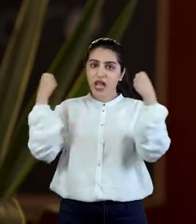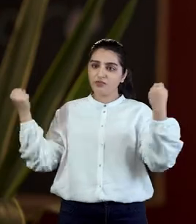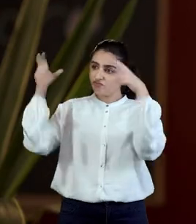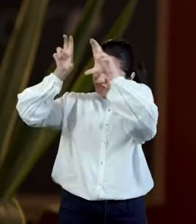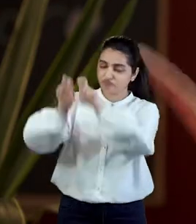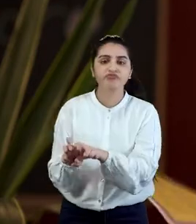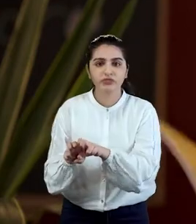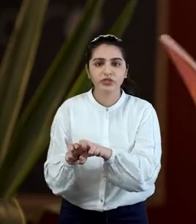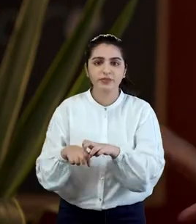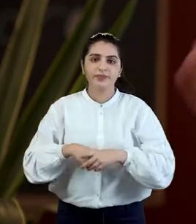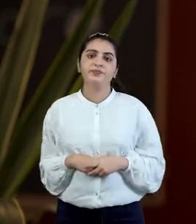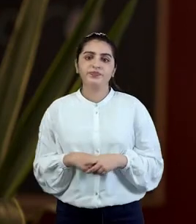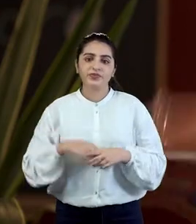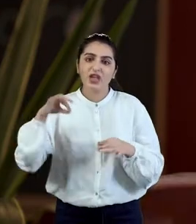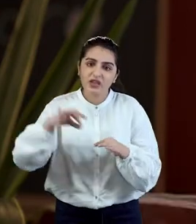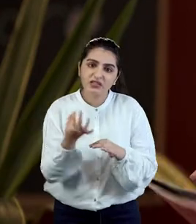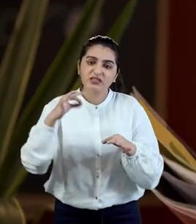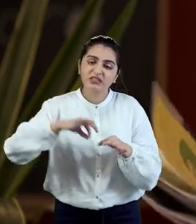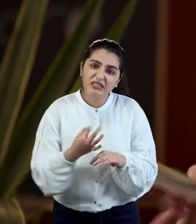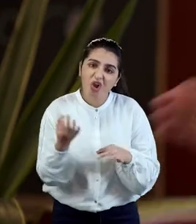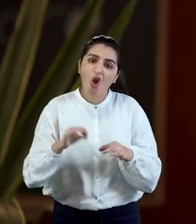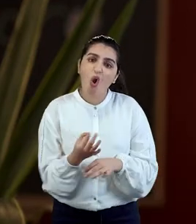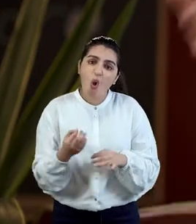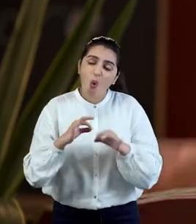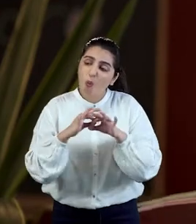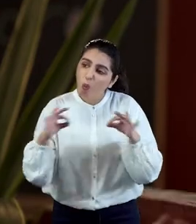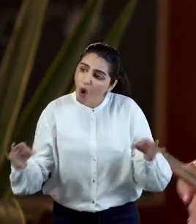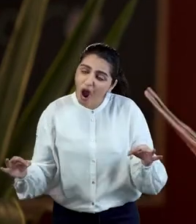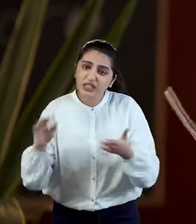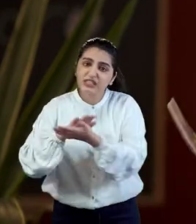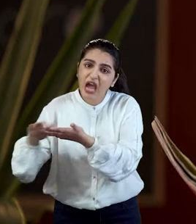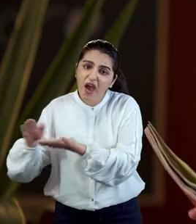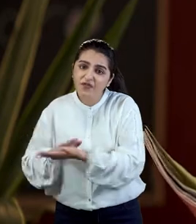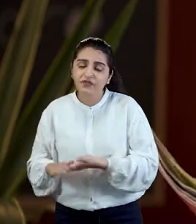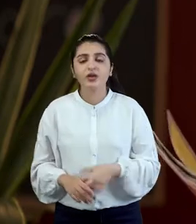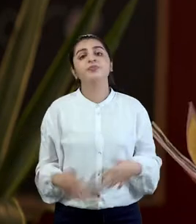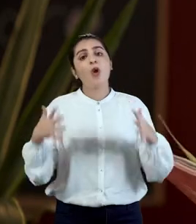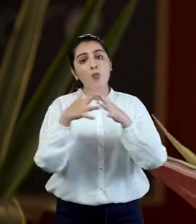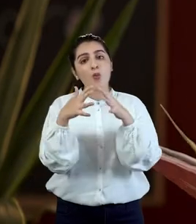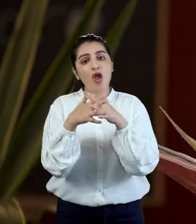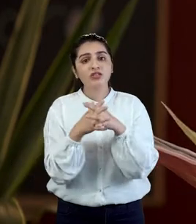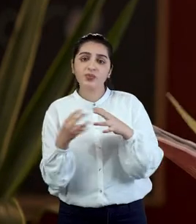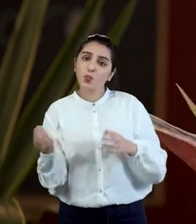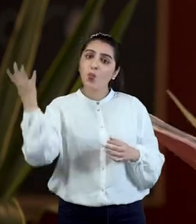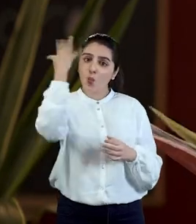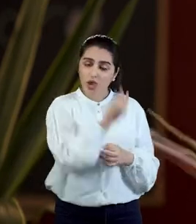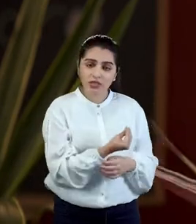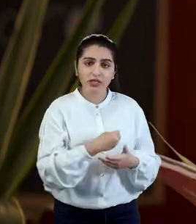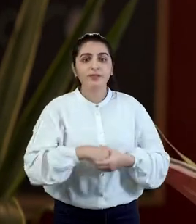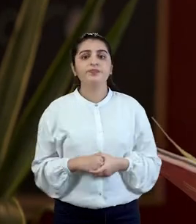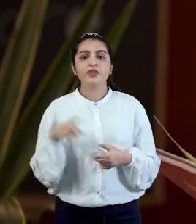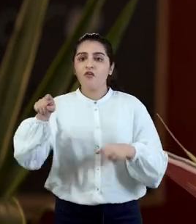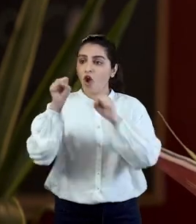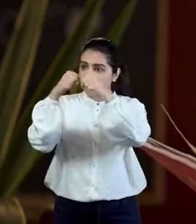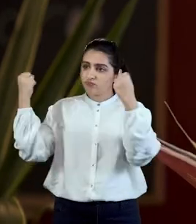in. Darning socks is rafu karna, so she had to do rafu on all of the mosaic. On Wednesday morning, the wizard unlocked